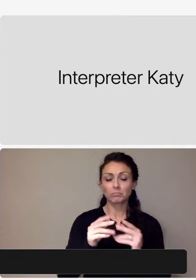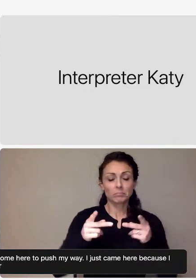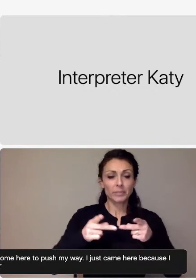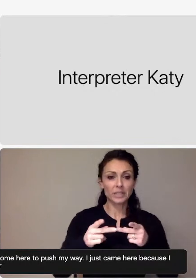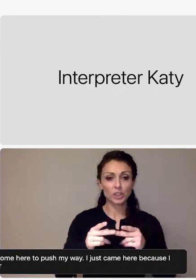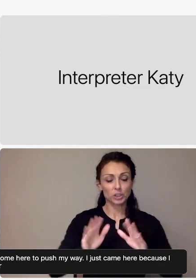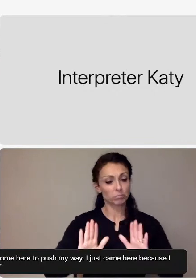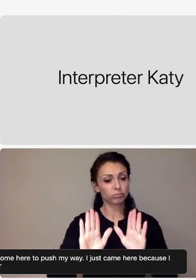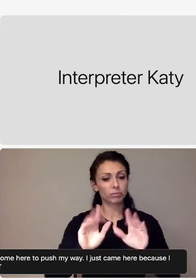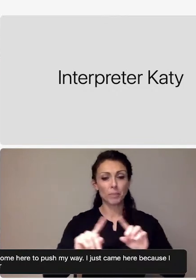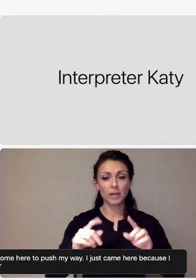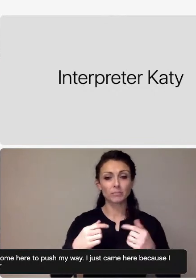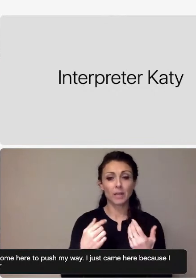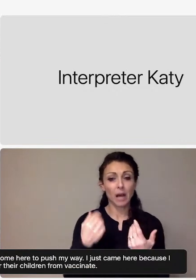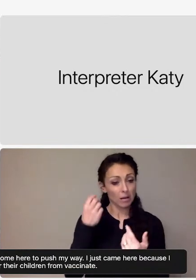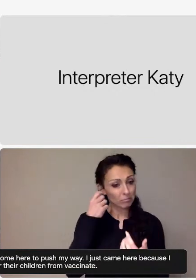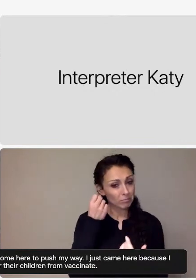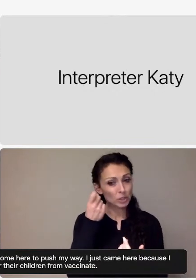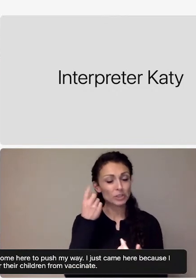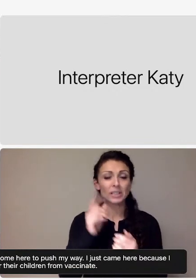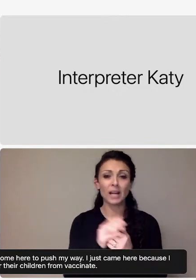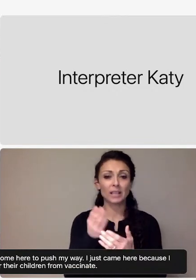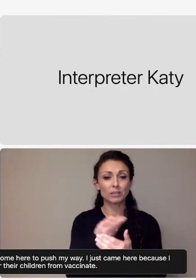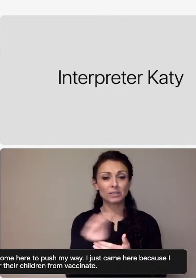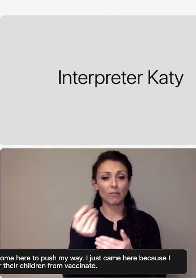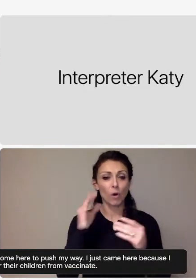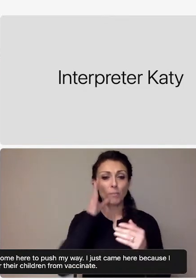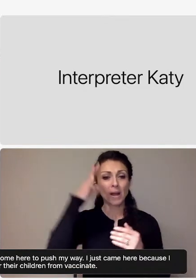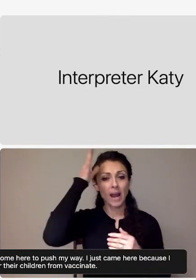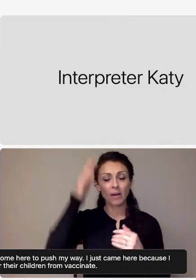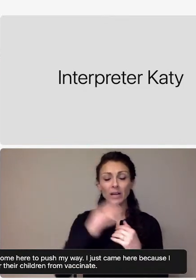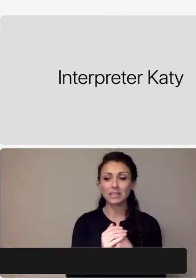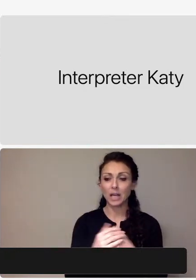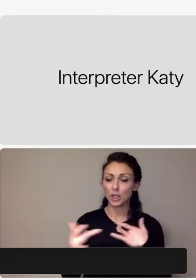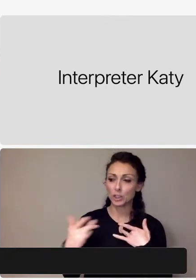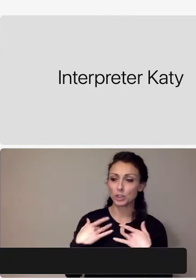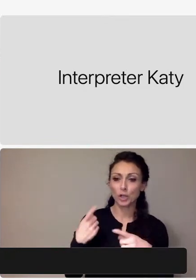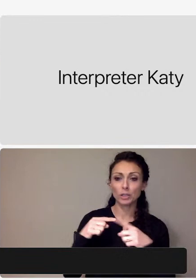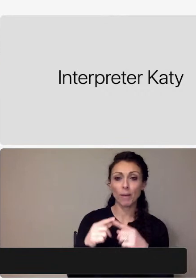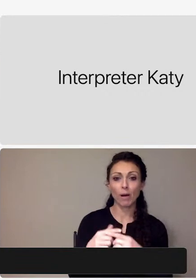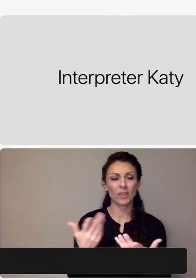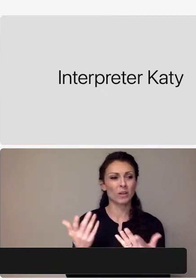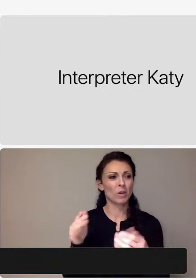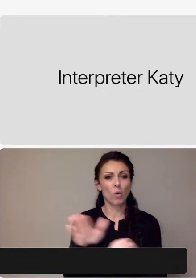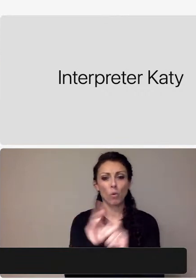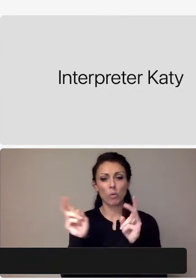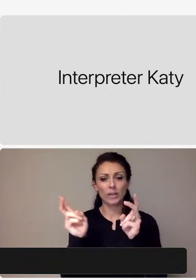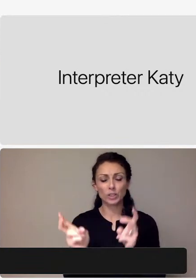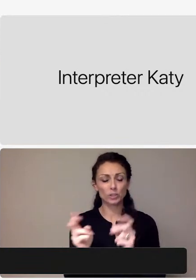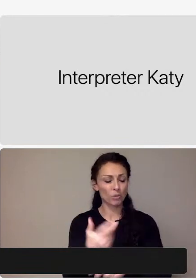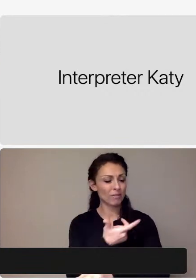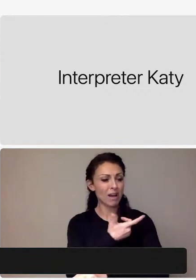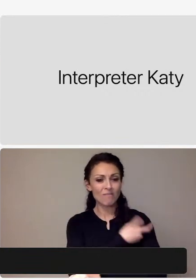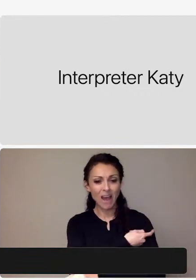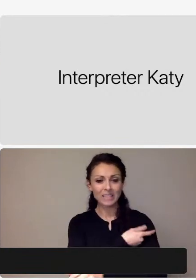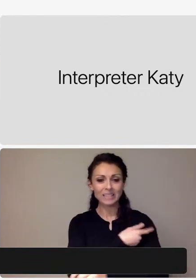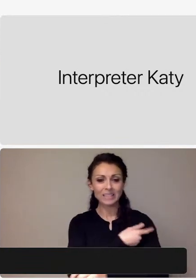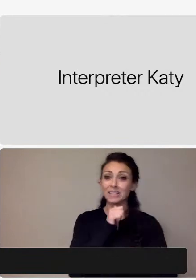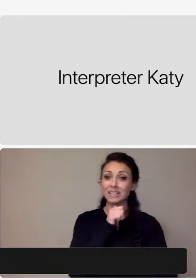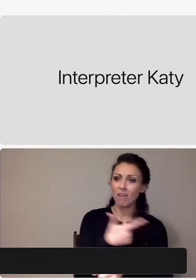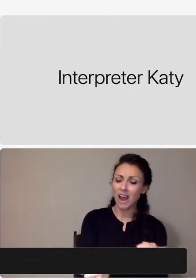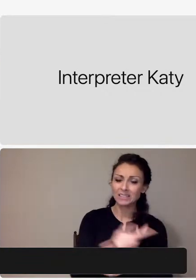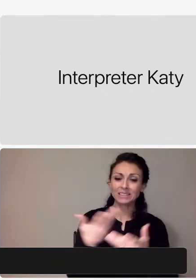you vaccinated and non-vaccinated and you know um i'm not gonna get hot-headed or anything